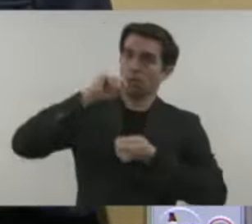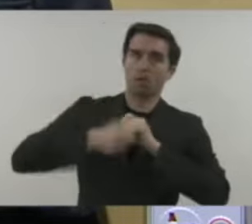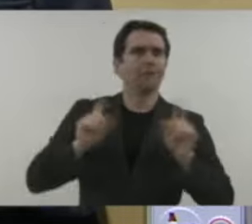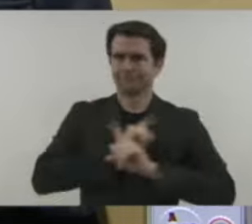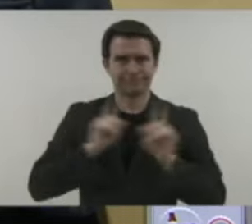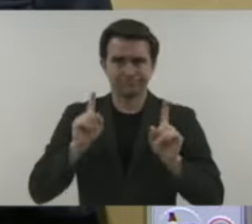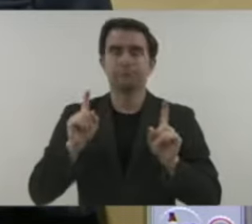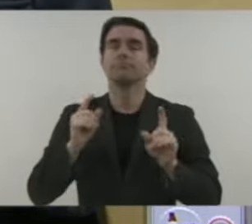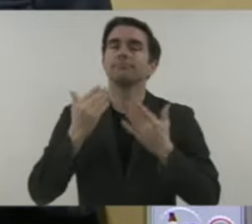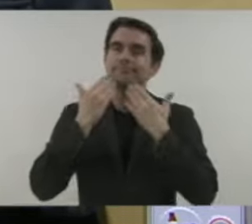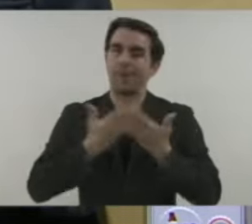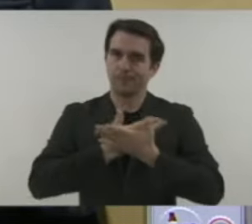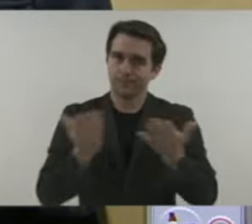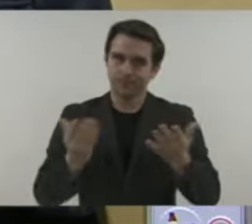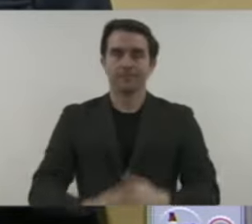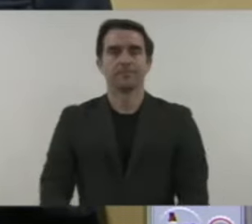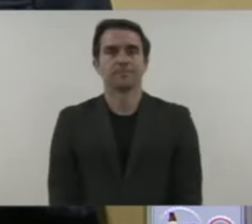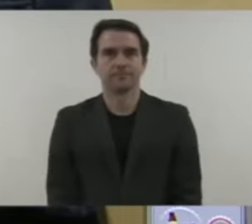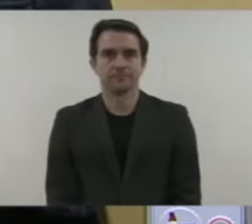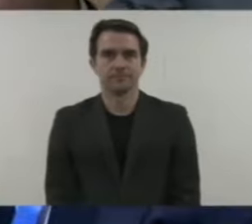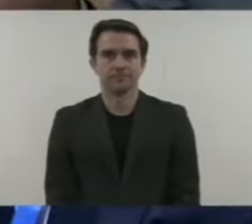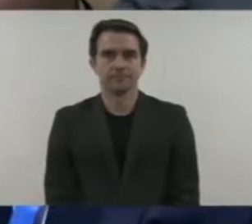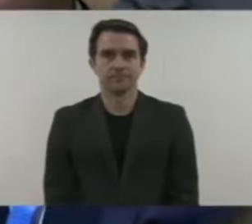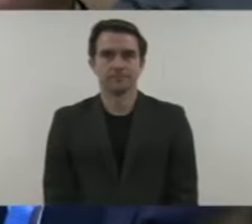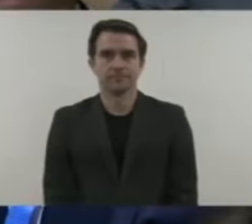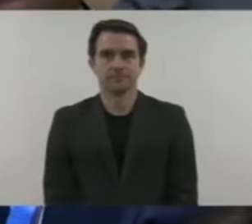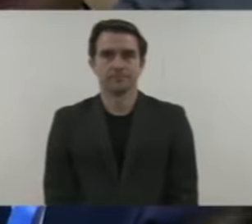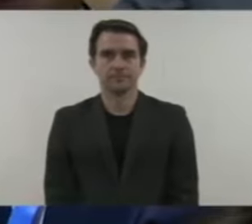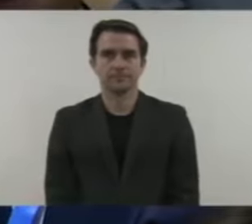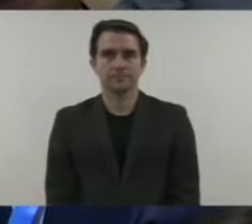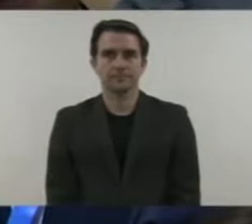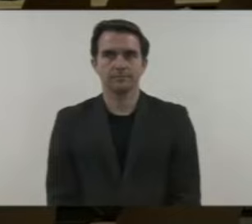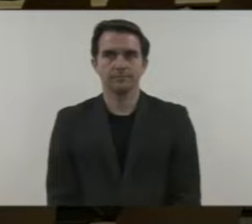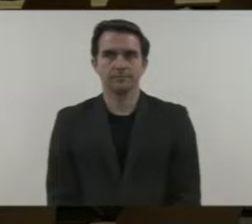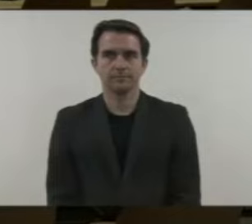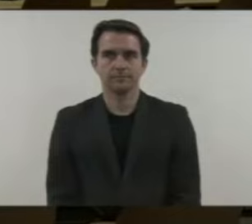Thank you, Your Excellency.